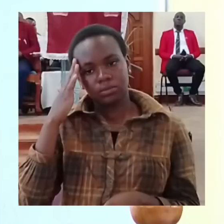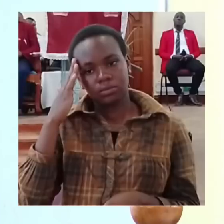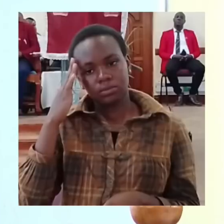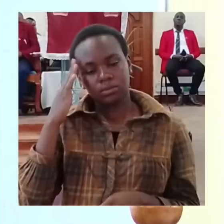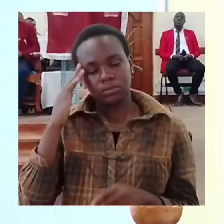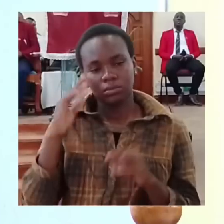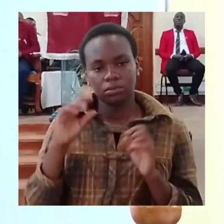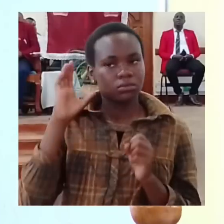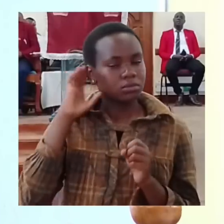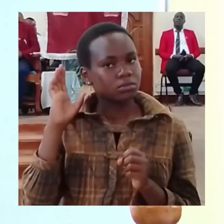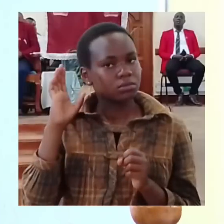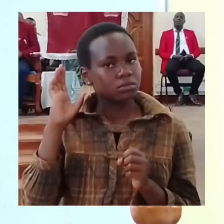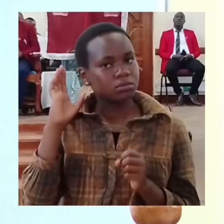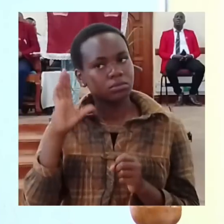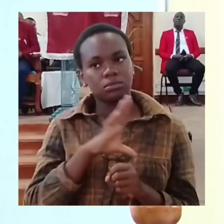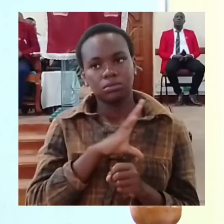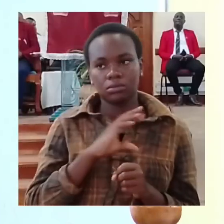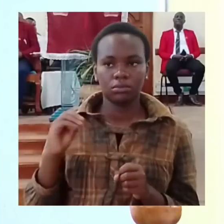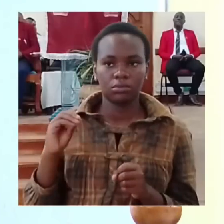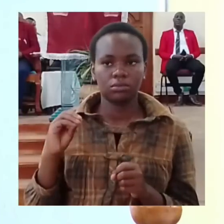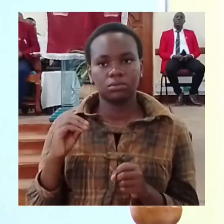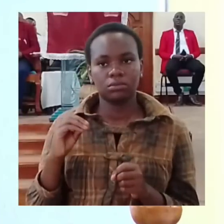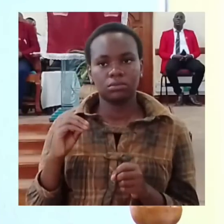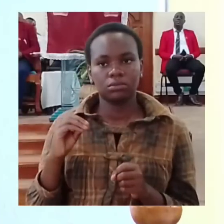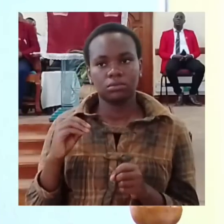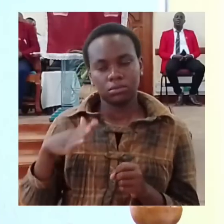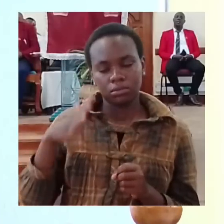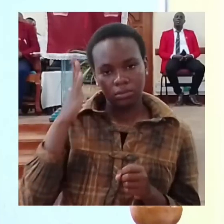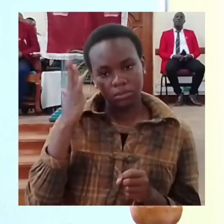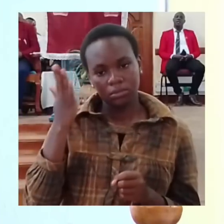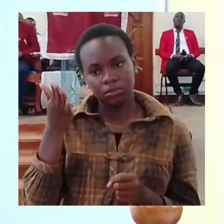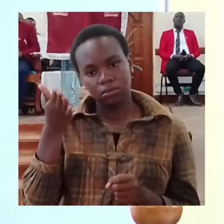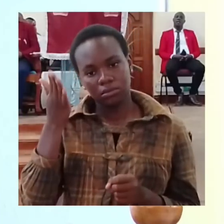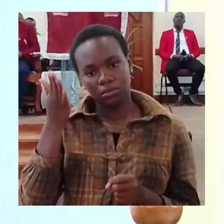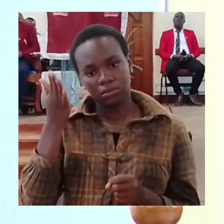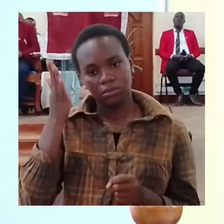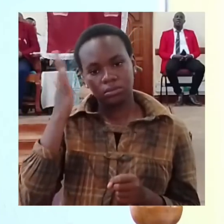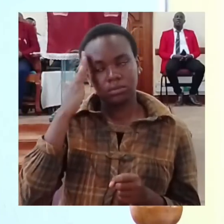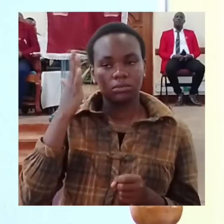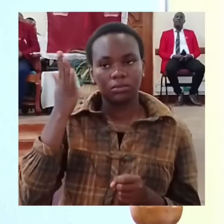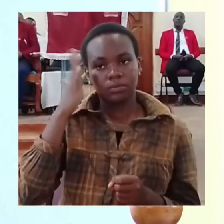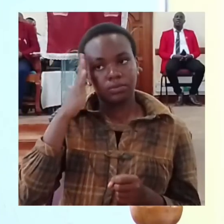ngamenya na ngaigua na